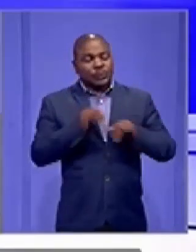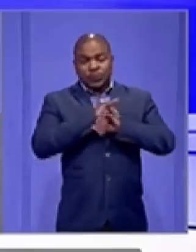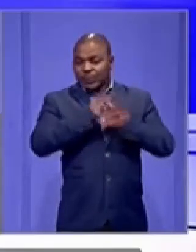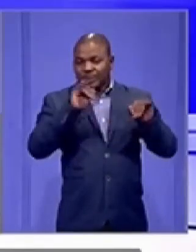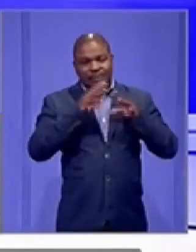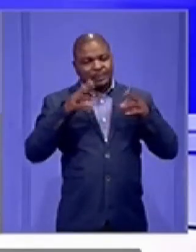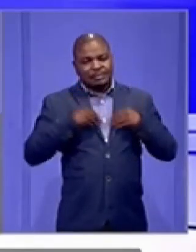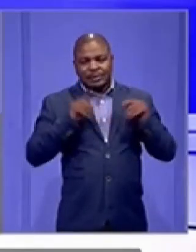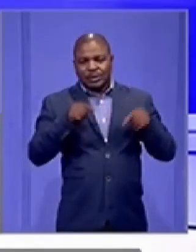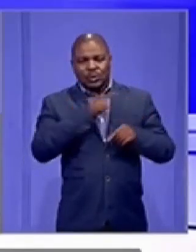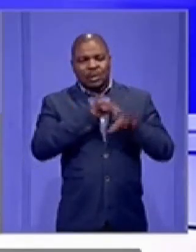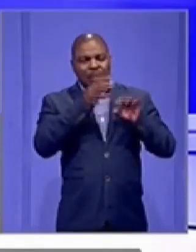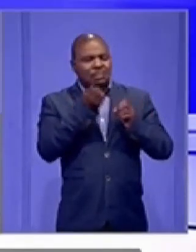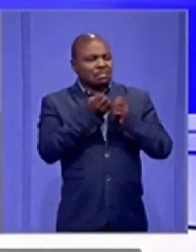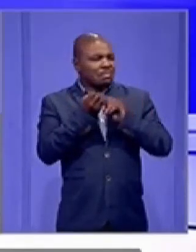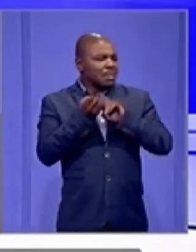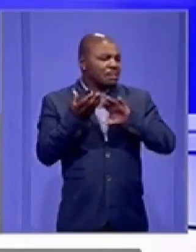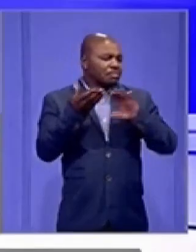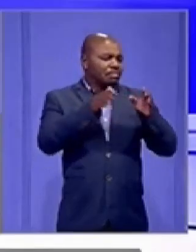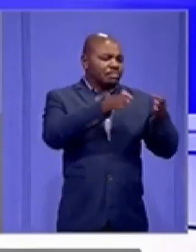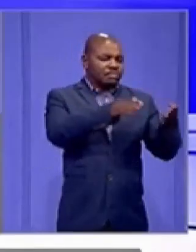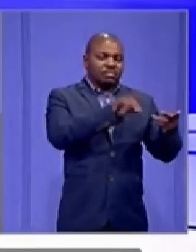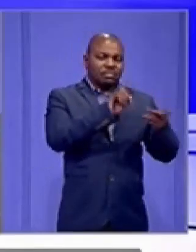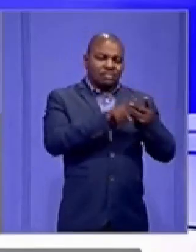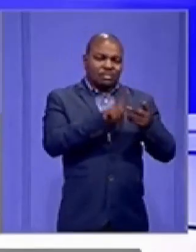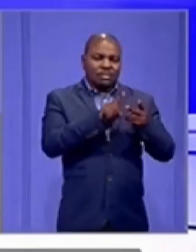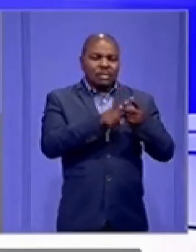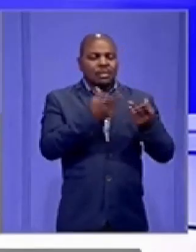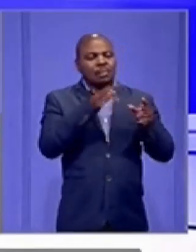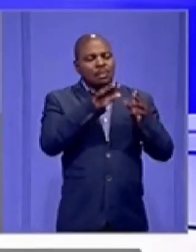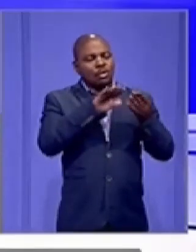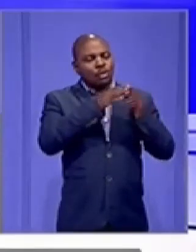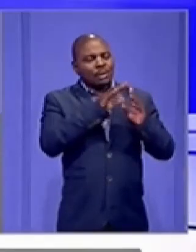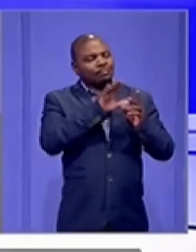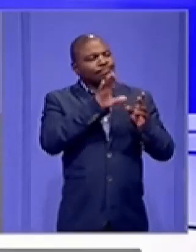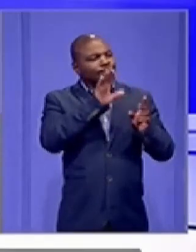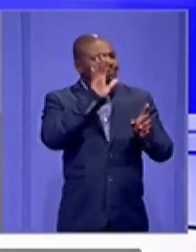šoro a dipolao tša batho ba bantši le go fedišwa ga morafe.